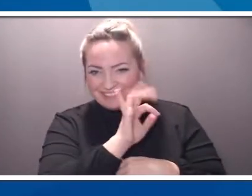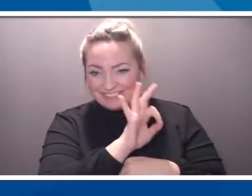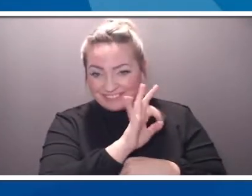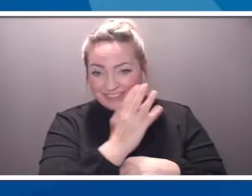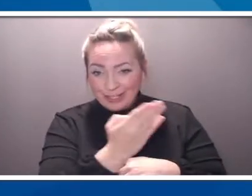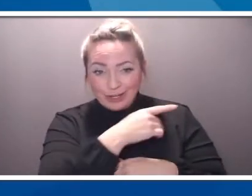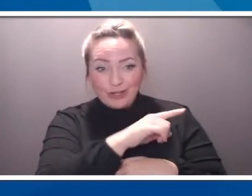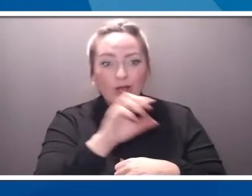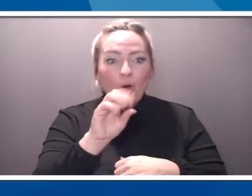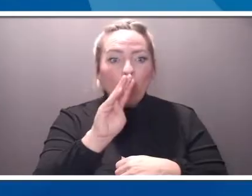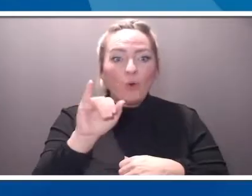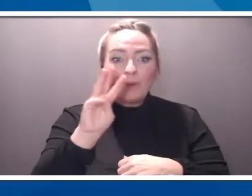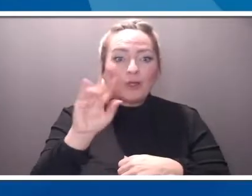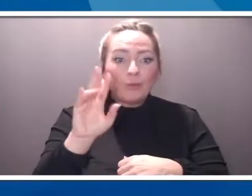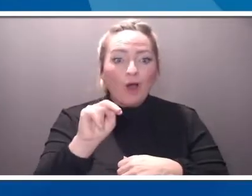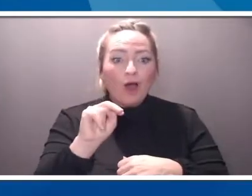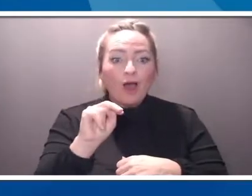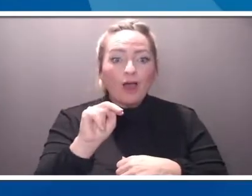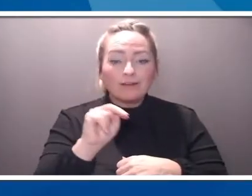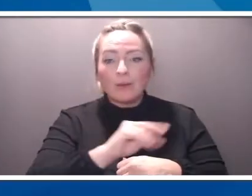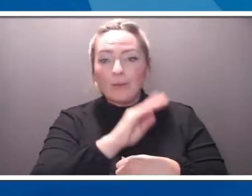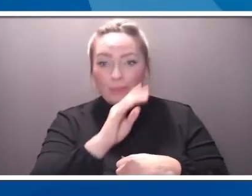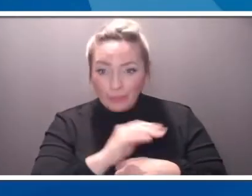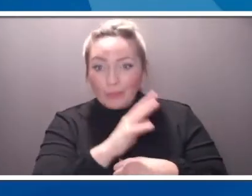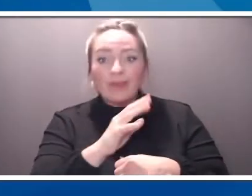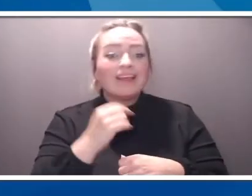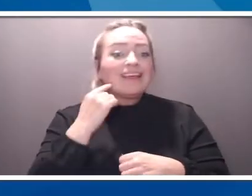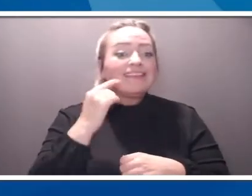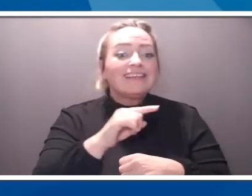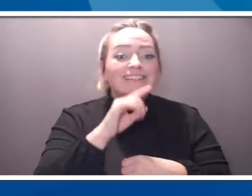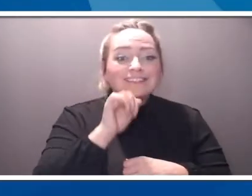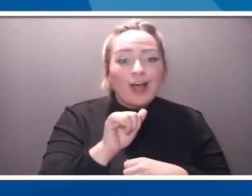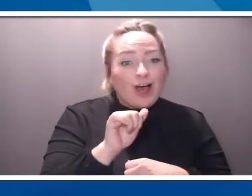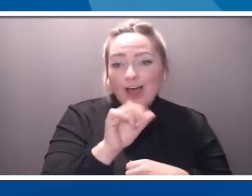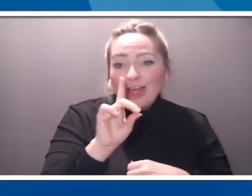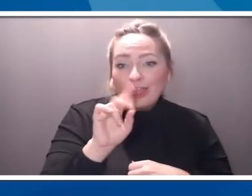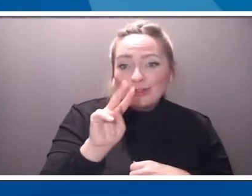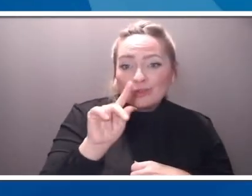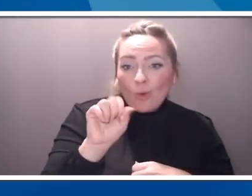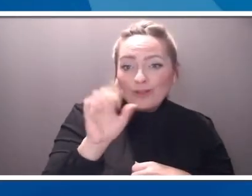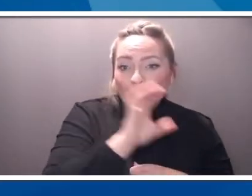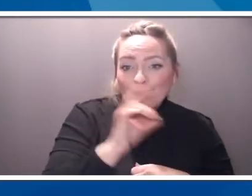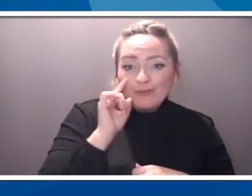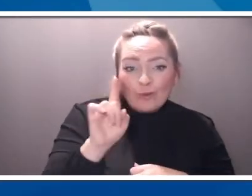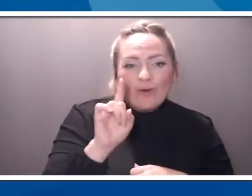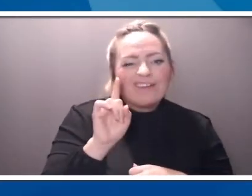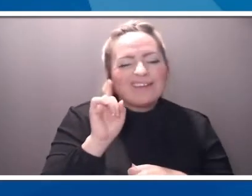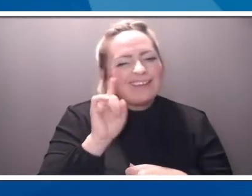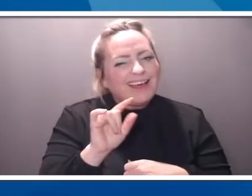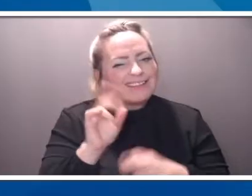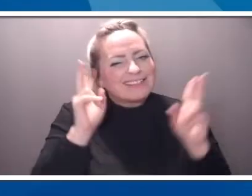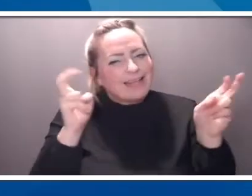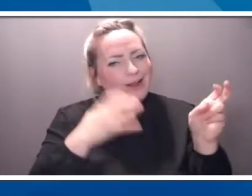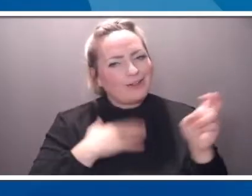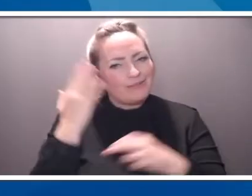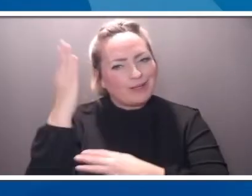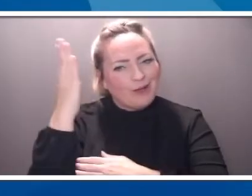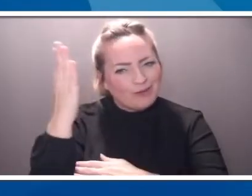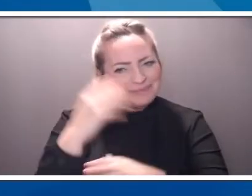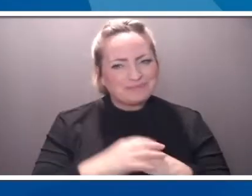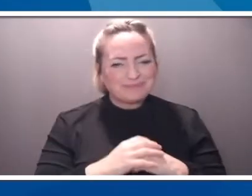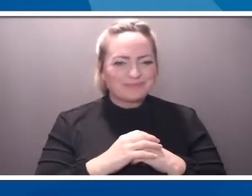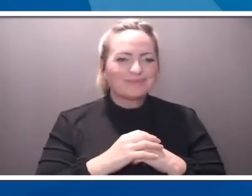And I've got an animated GIF here of Obi-Wan waving his hand. These aren't the droids you're looking for. That's kind of the conceit for, at least